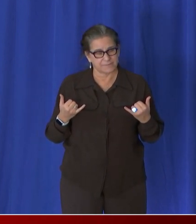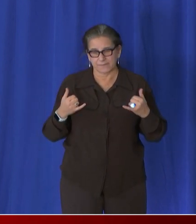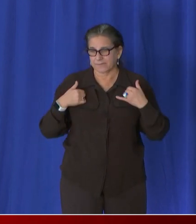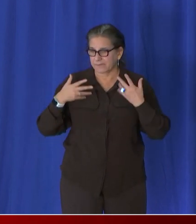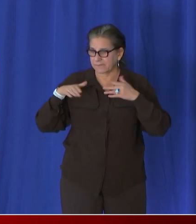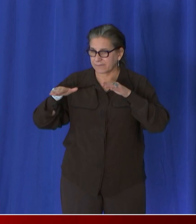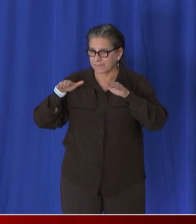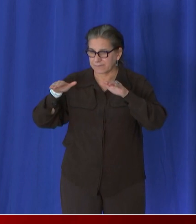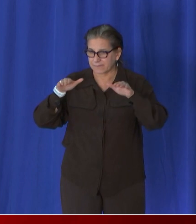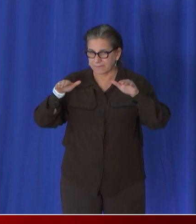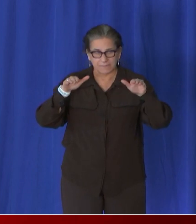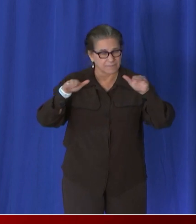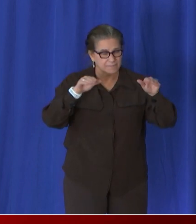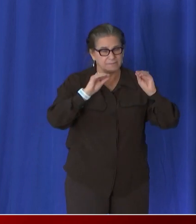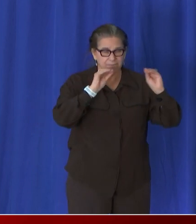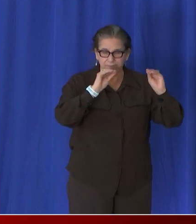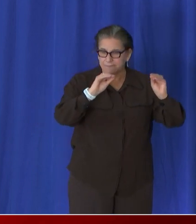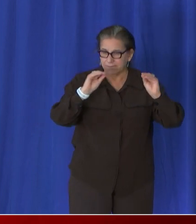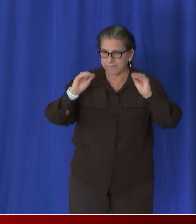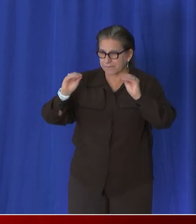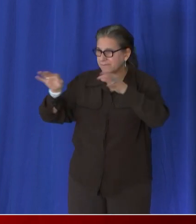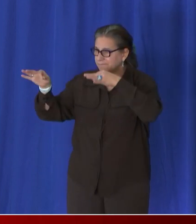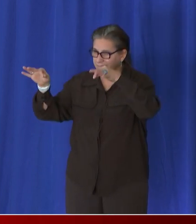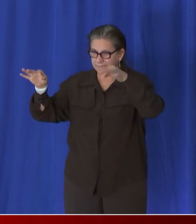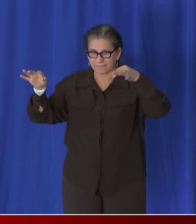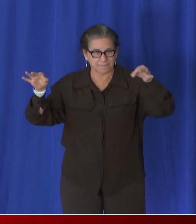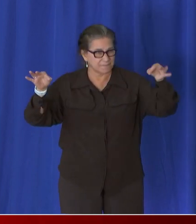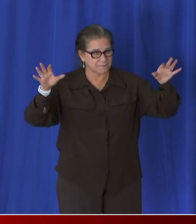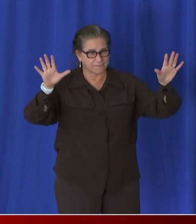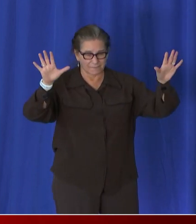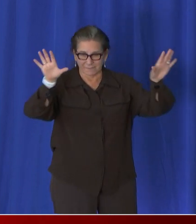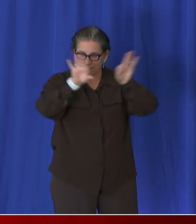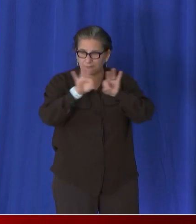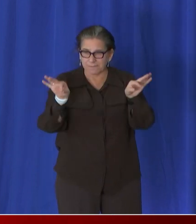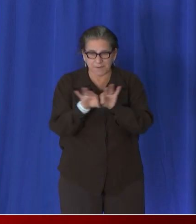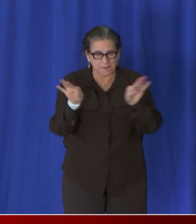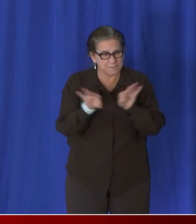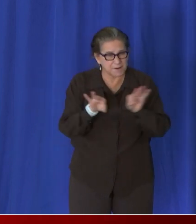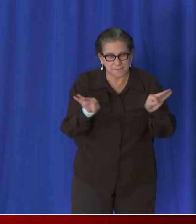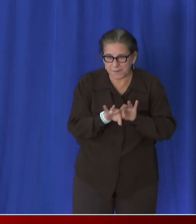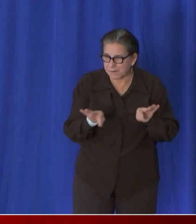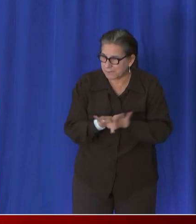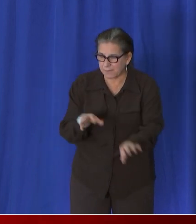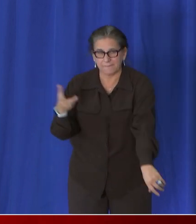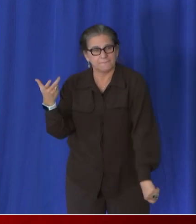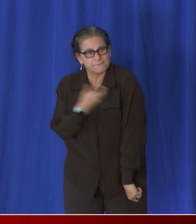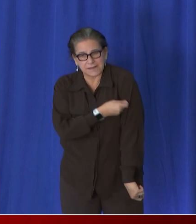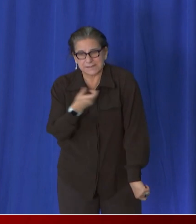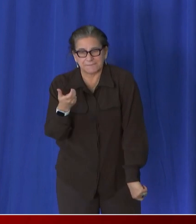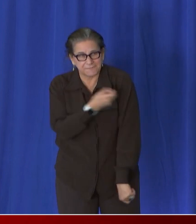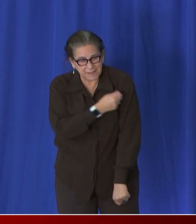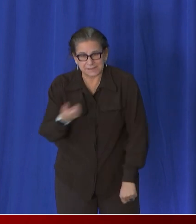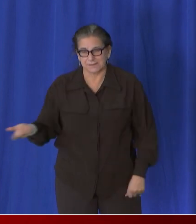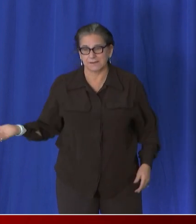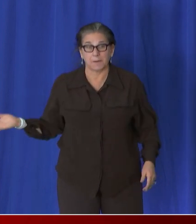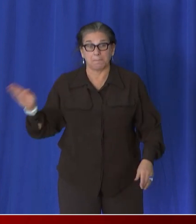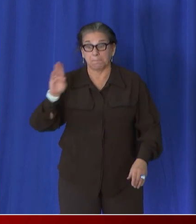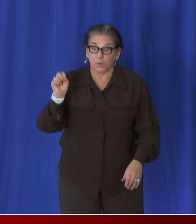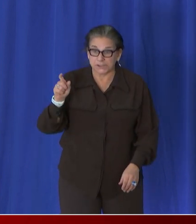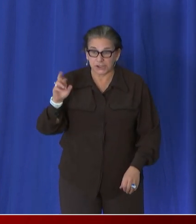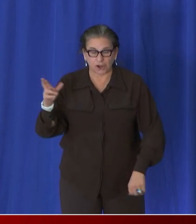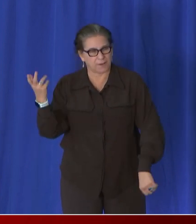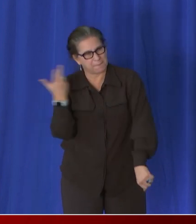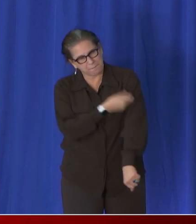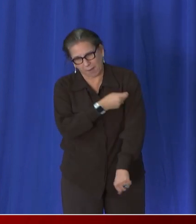additional push now with this? There will be an additional push. We're going to use every means and medium at